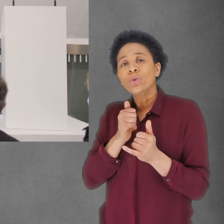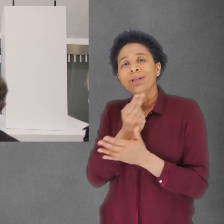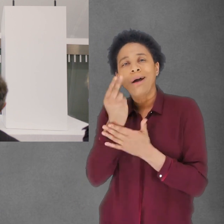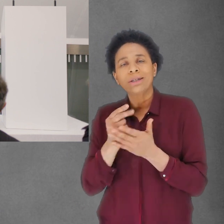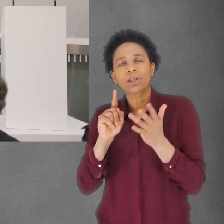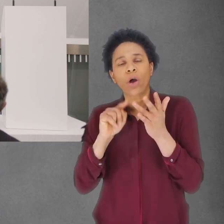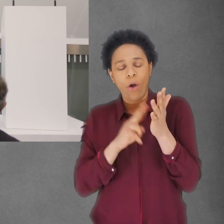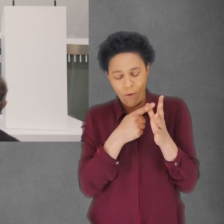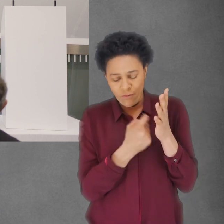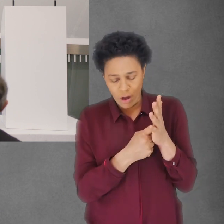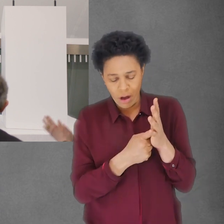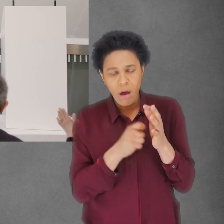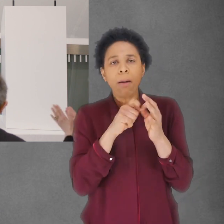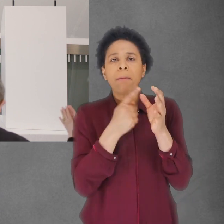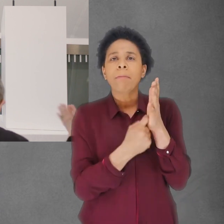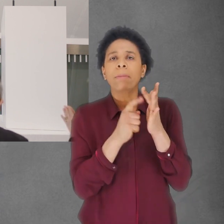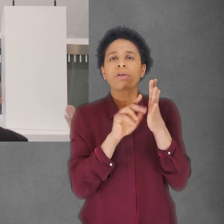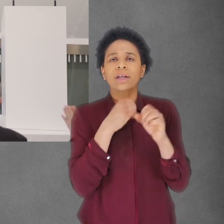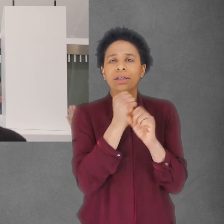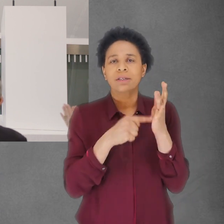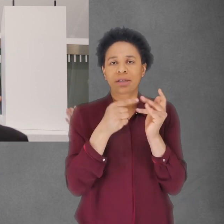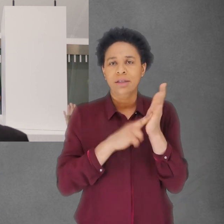so much, Torkwase. Thank you so much, Sumayya.